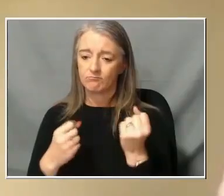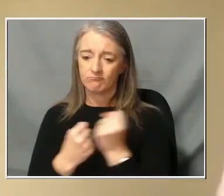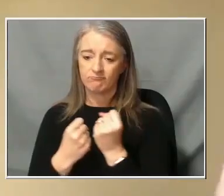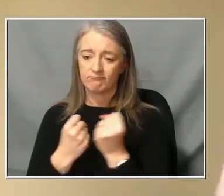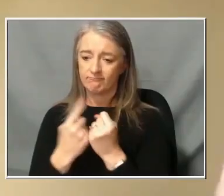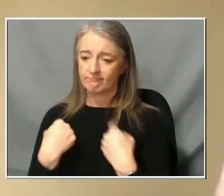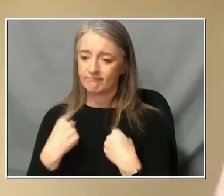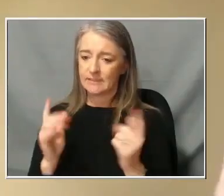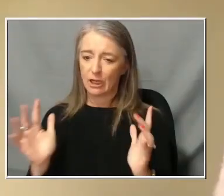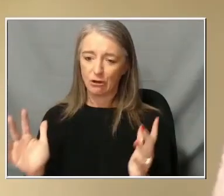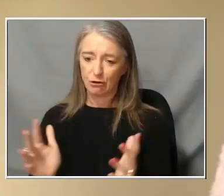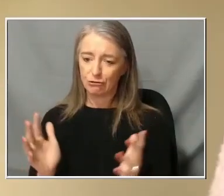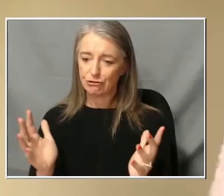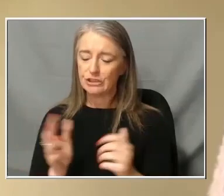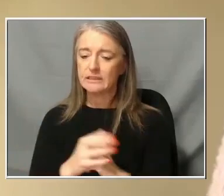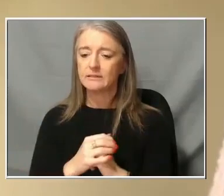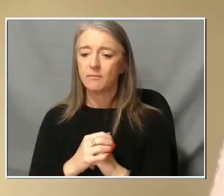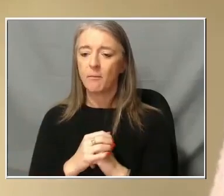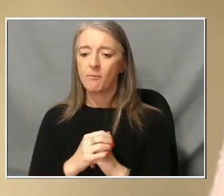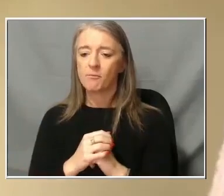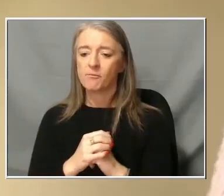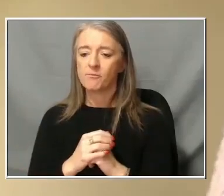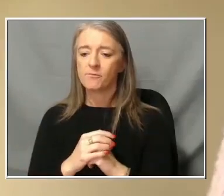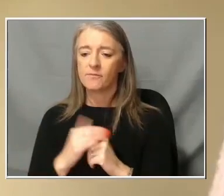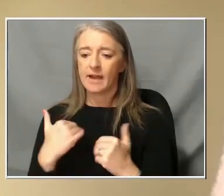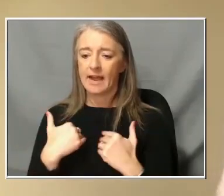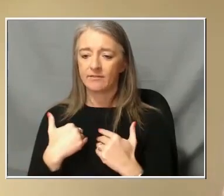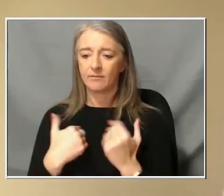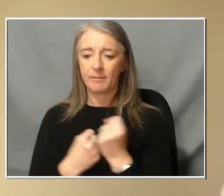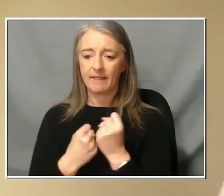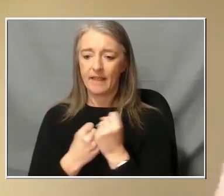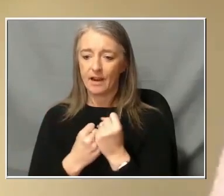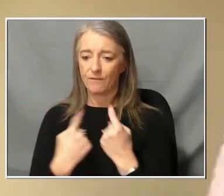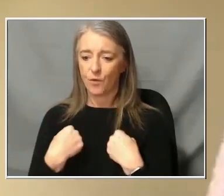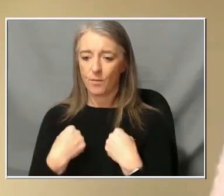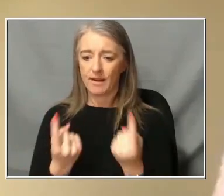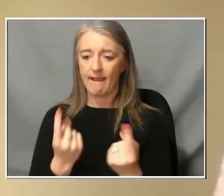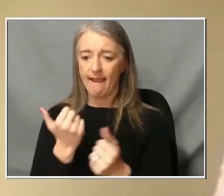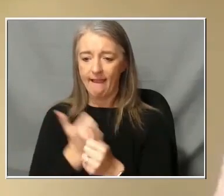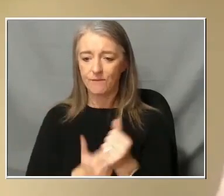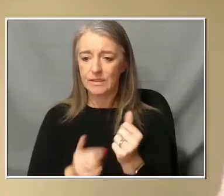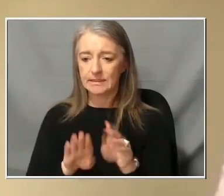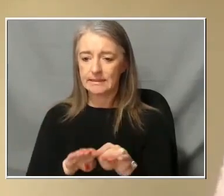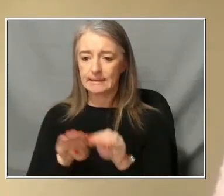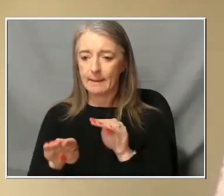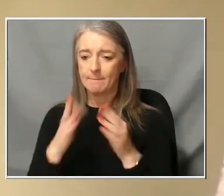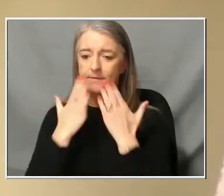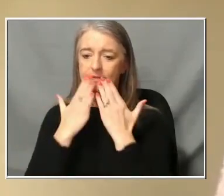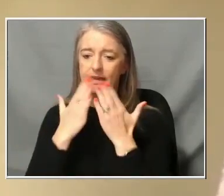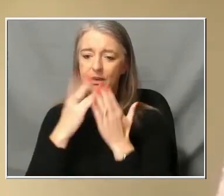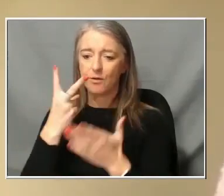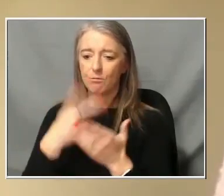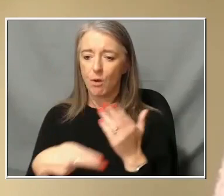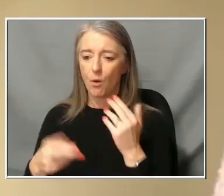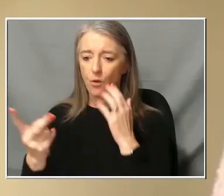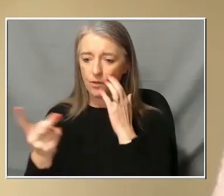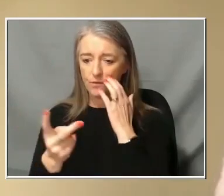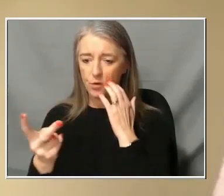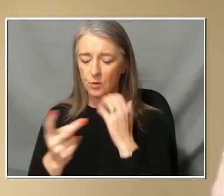and encouraging and have been here for me every step of the way. So thank you to both of